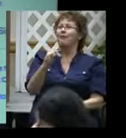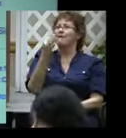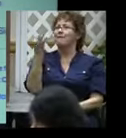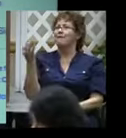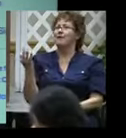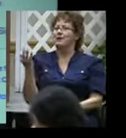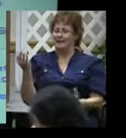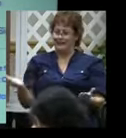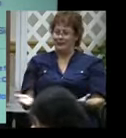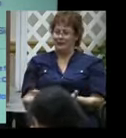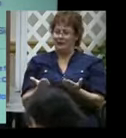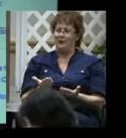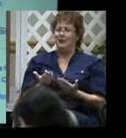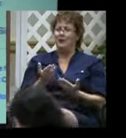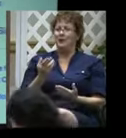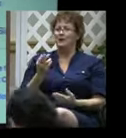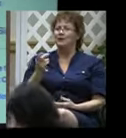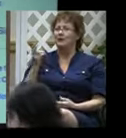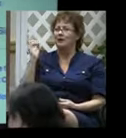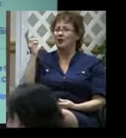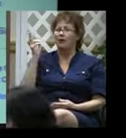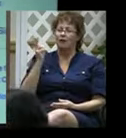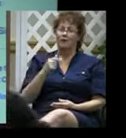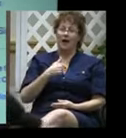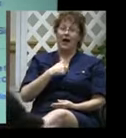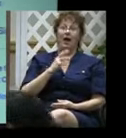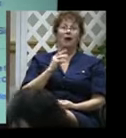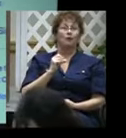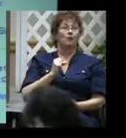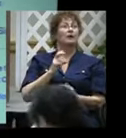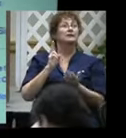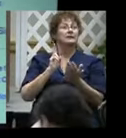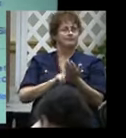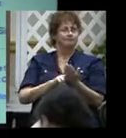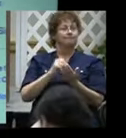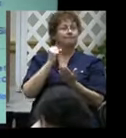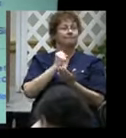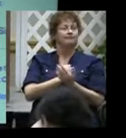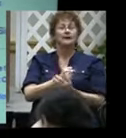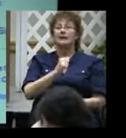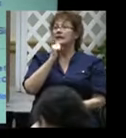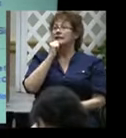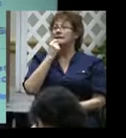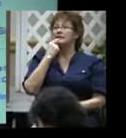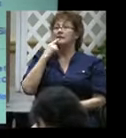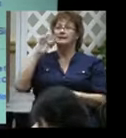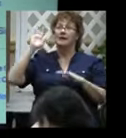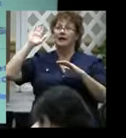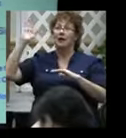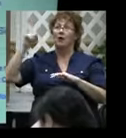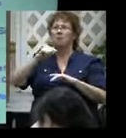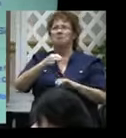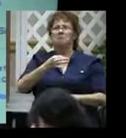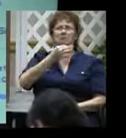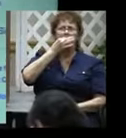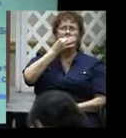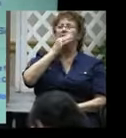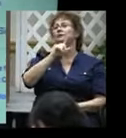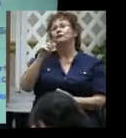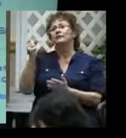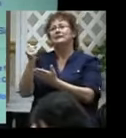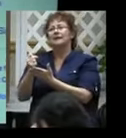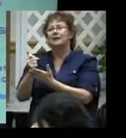agency here in Honolulu to verify that I was the person that signed the document. It doesn't attest to the validity of the translation, by the way,